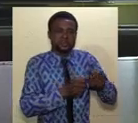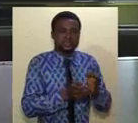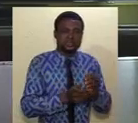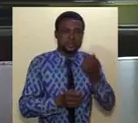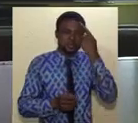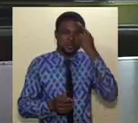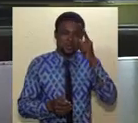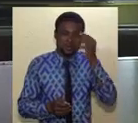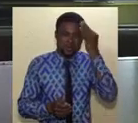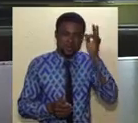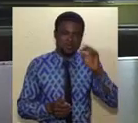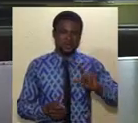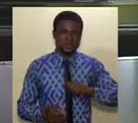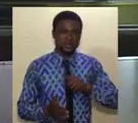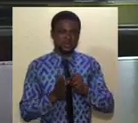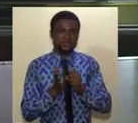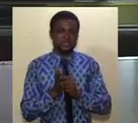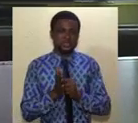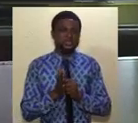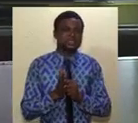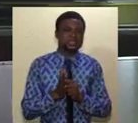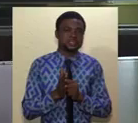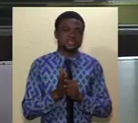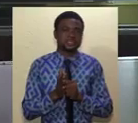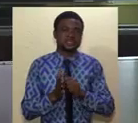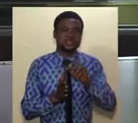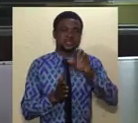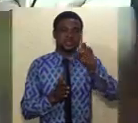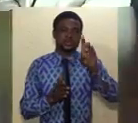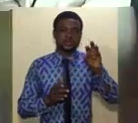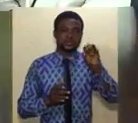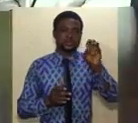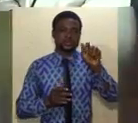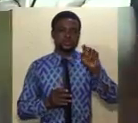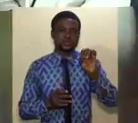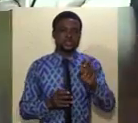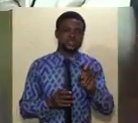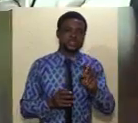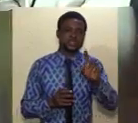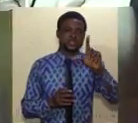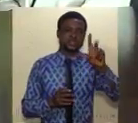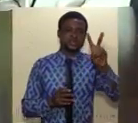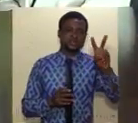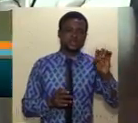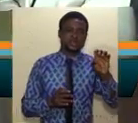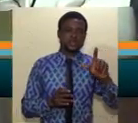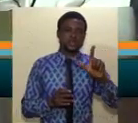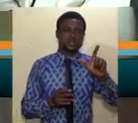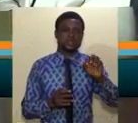of Lagos State Domestic and Sexual Violence Response Team. Yes, ma'am. That is the